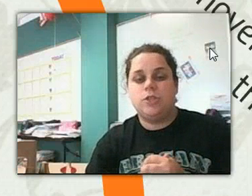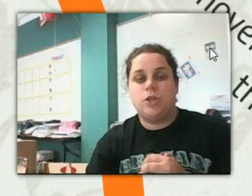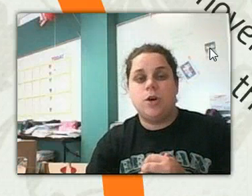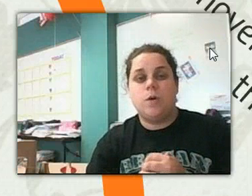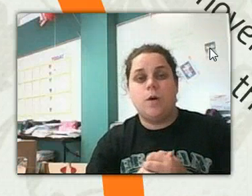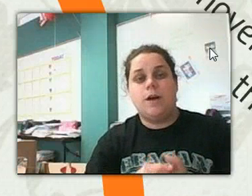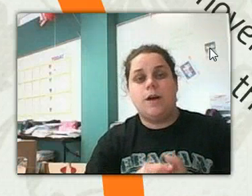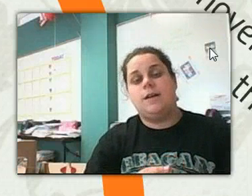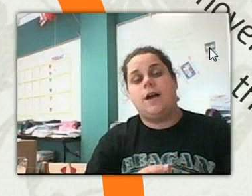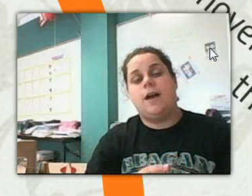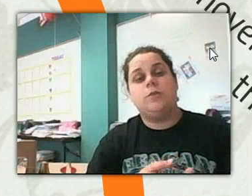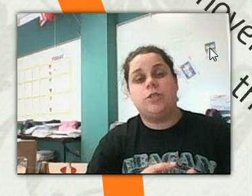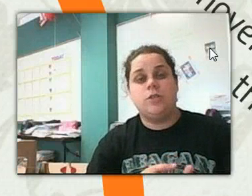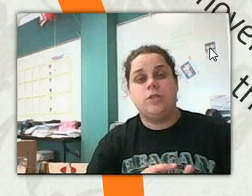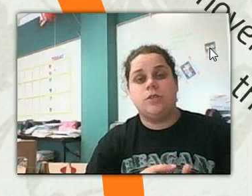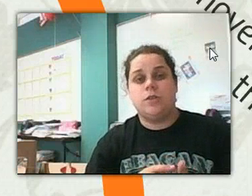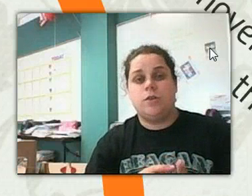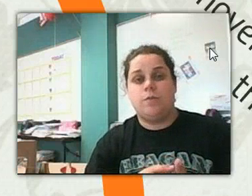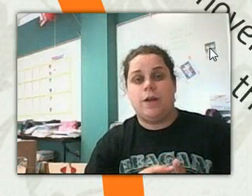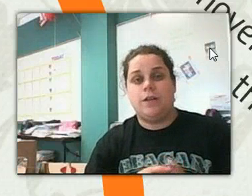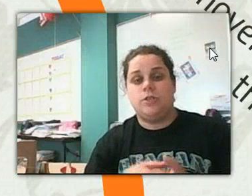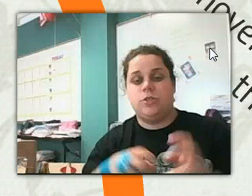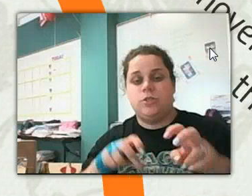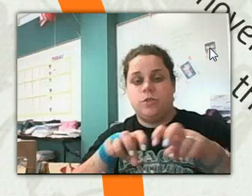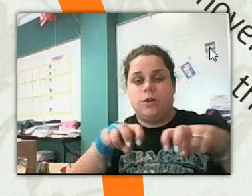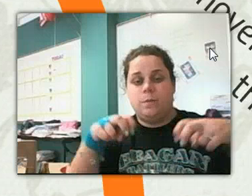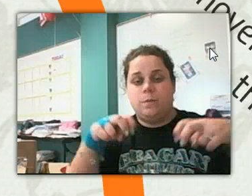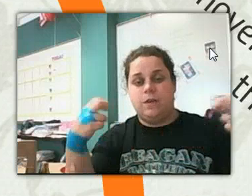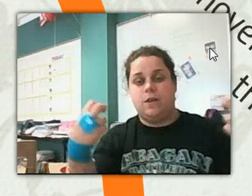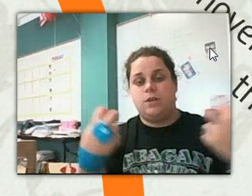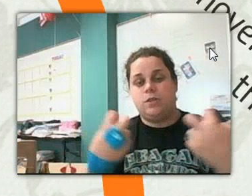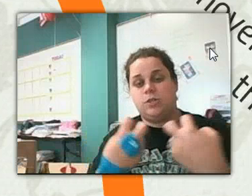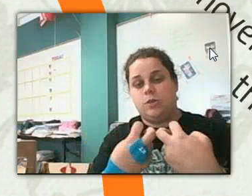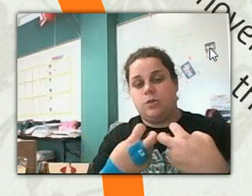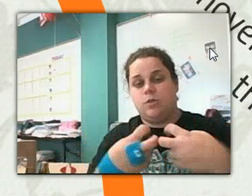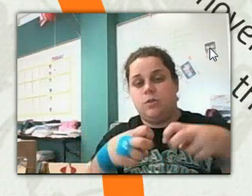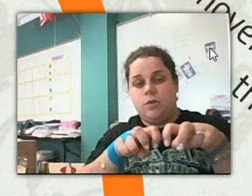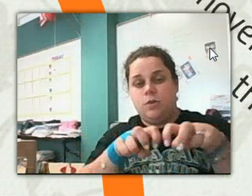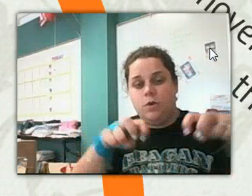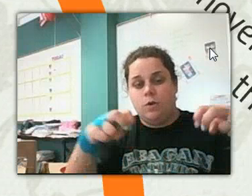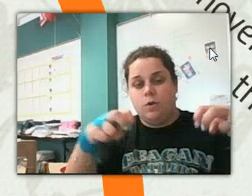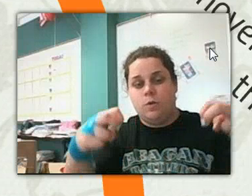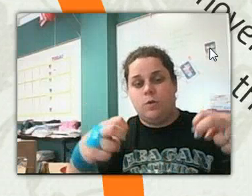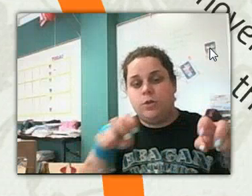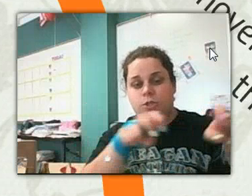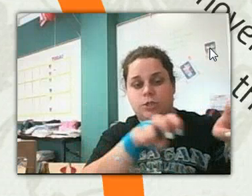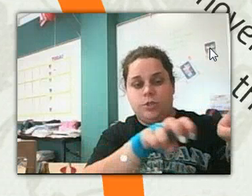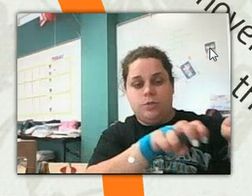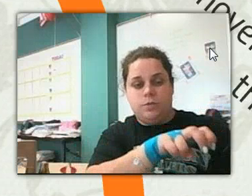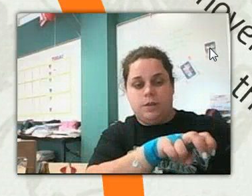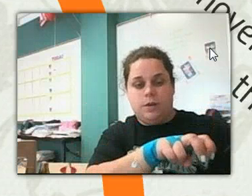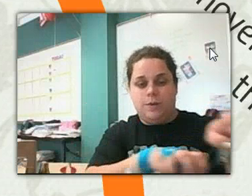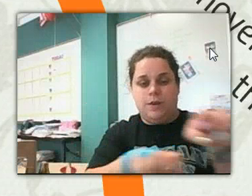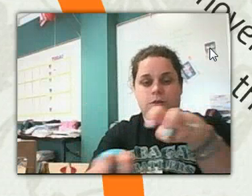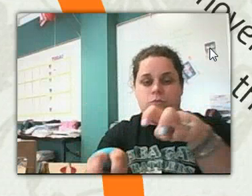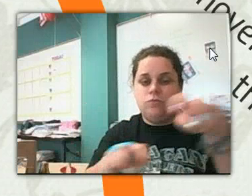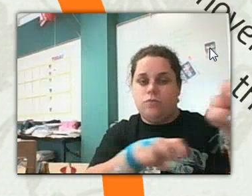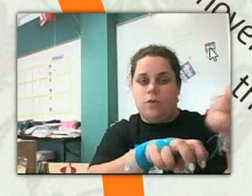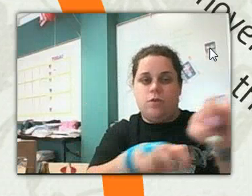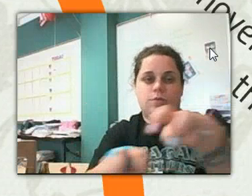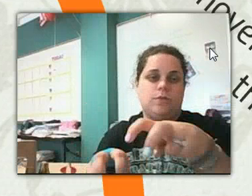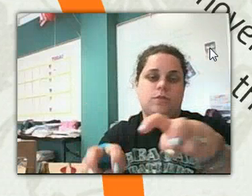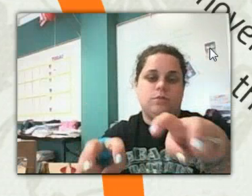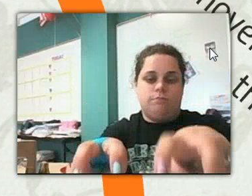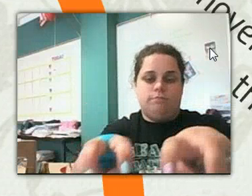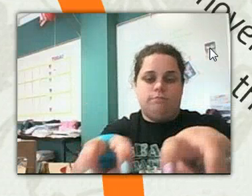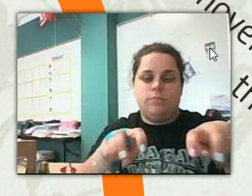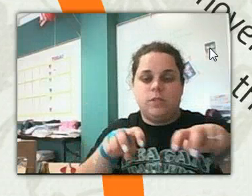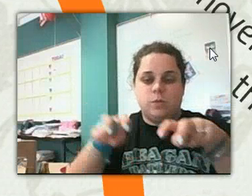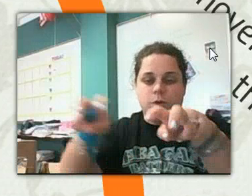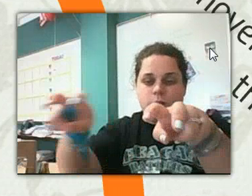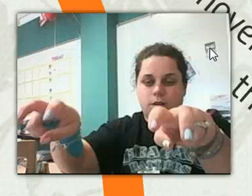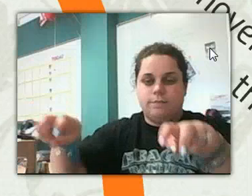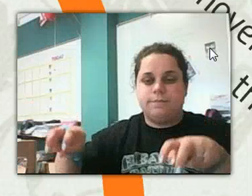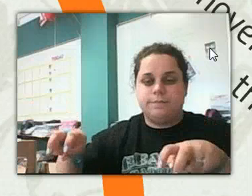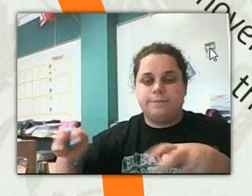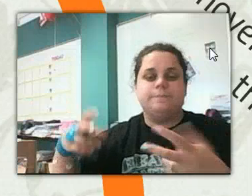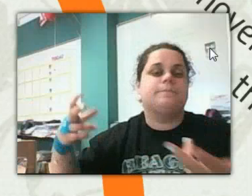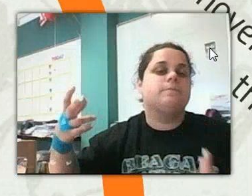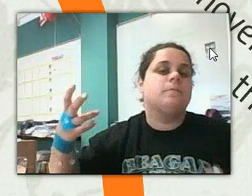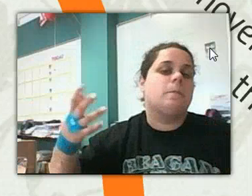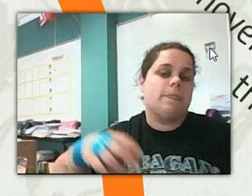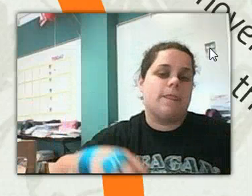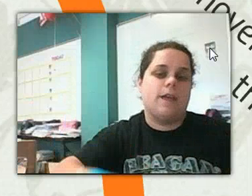It could show how chairs are arranged, so they could be in a circle or horseshoe. They could be in rows, this